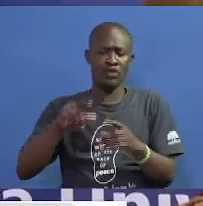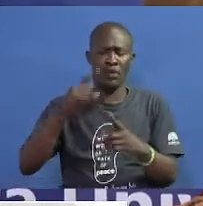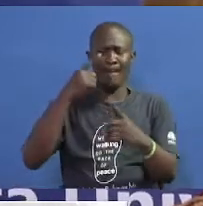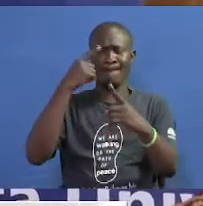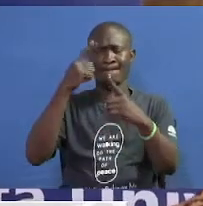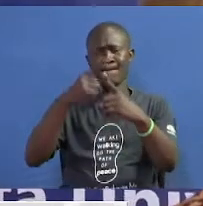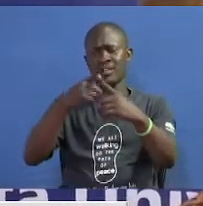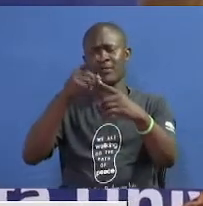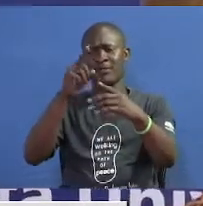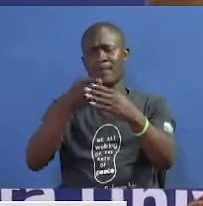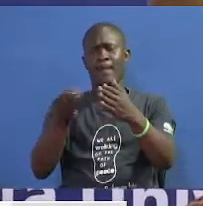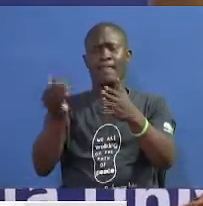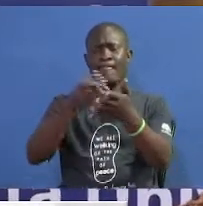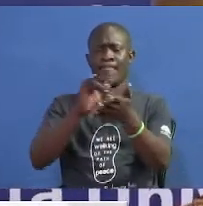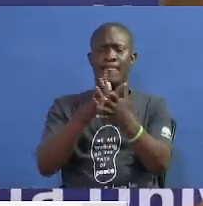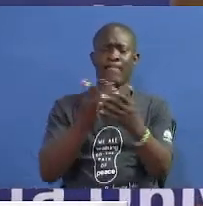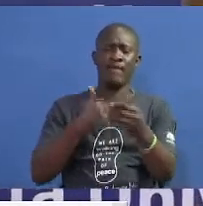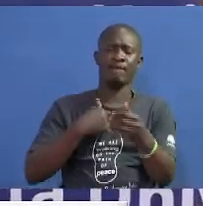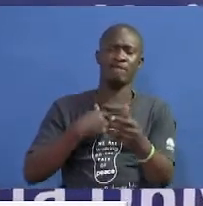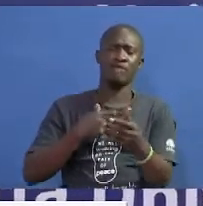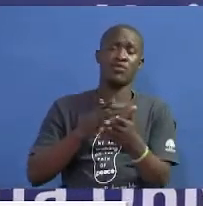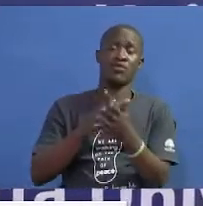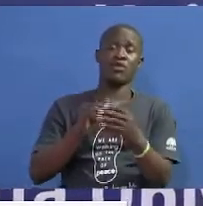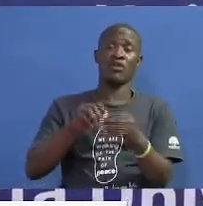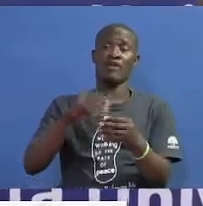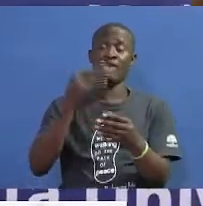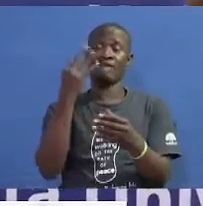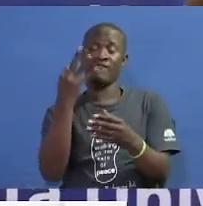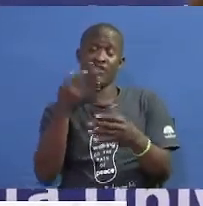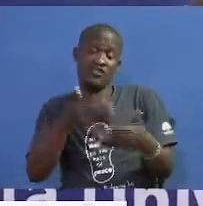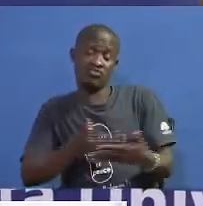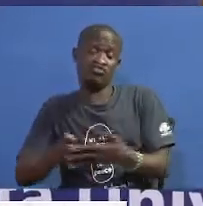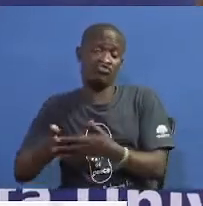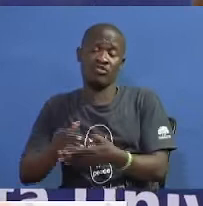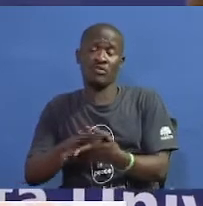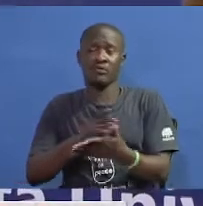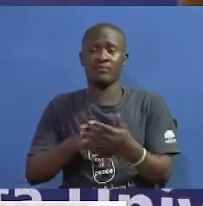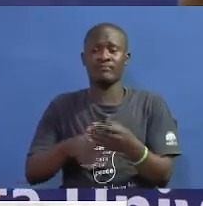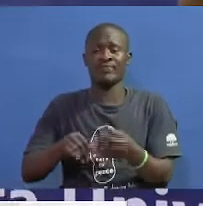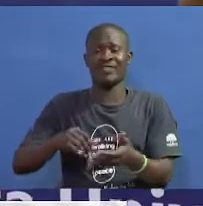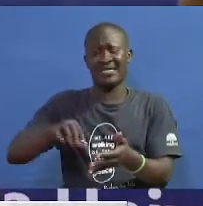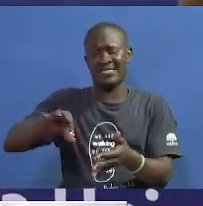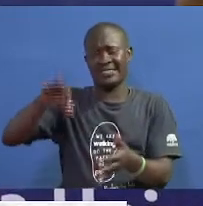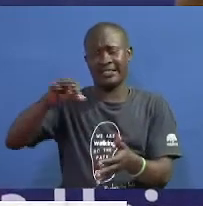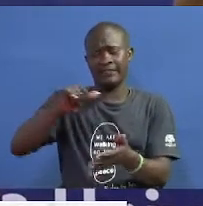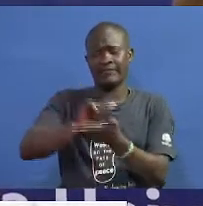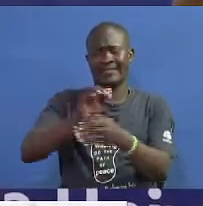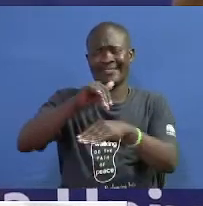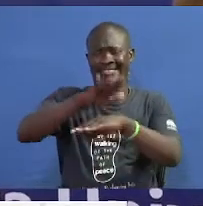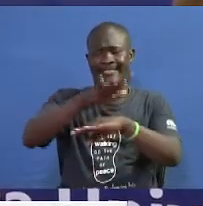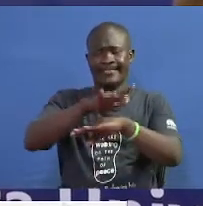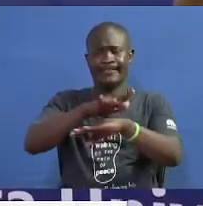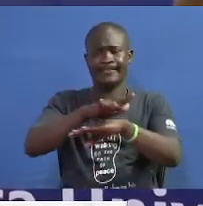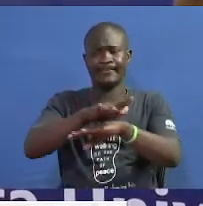gestations. If you have a twin pregnancy, you have triplets or quadruplets even, identifying that